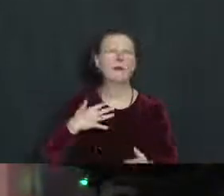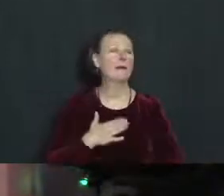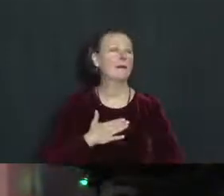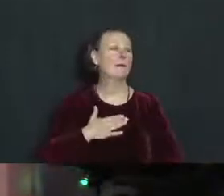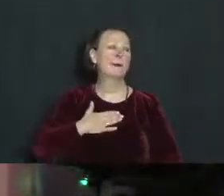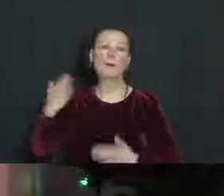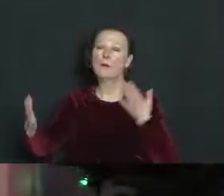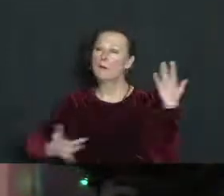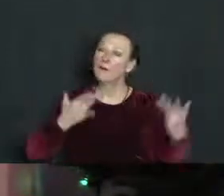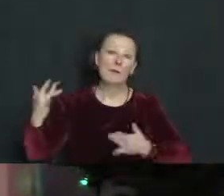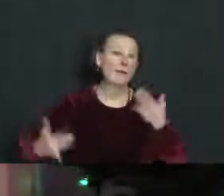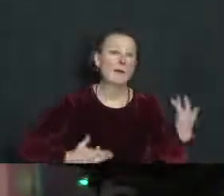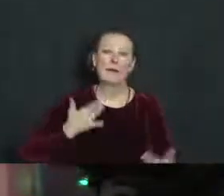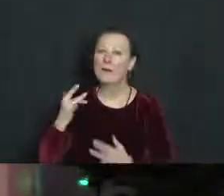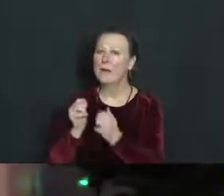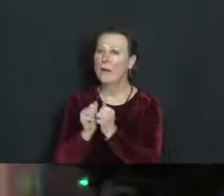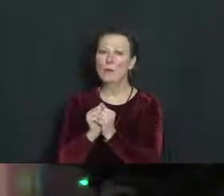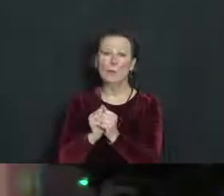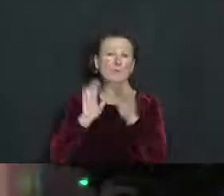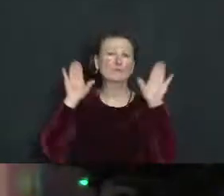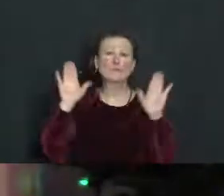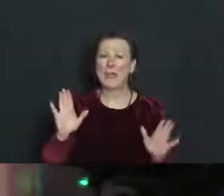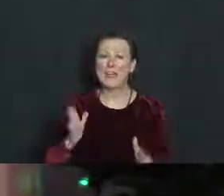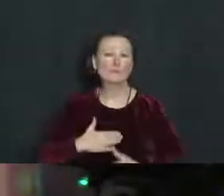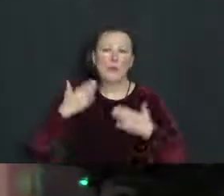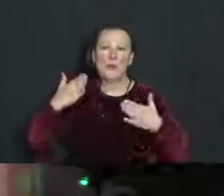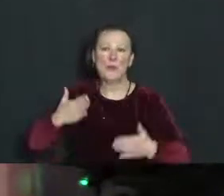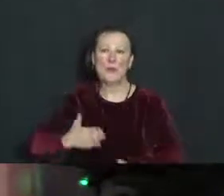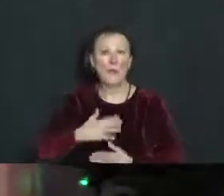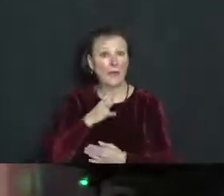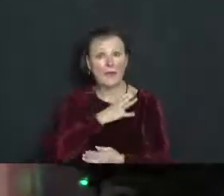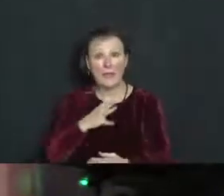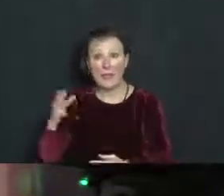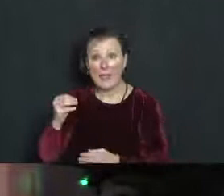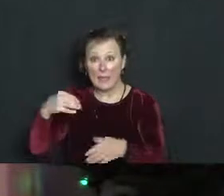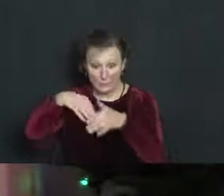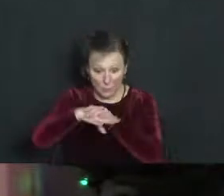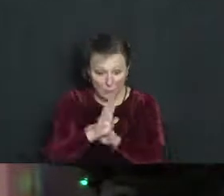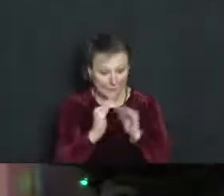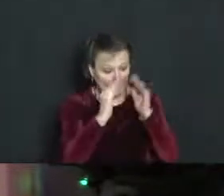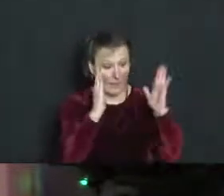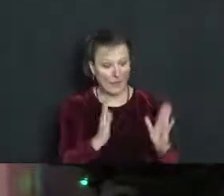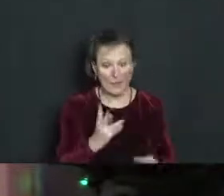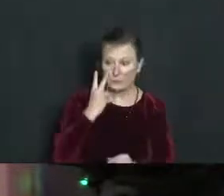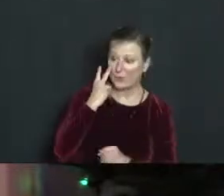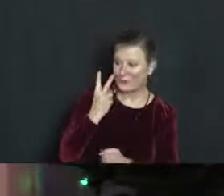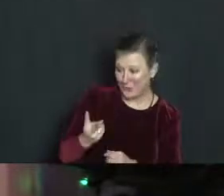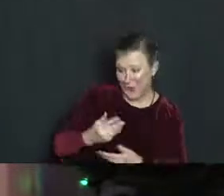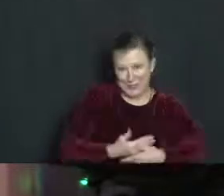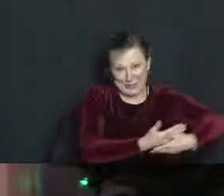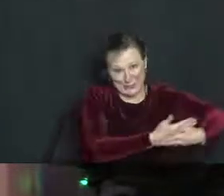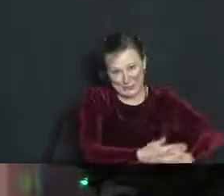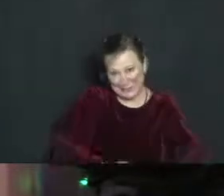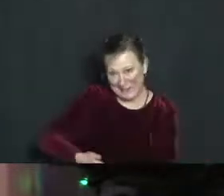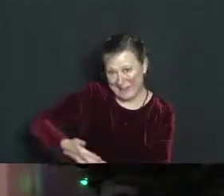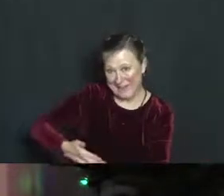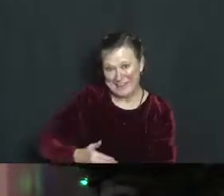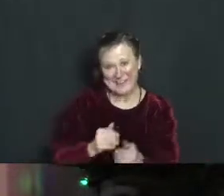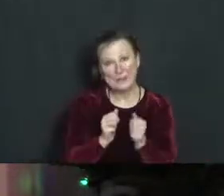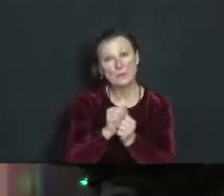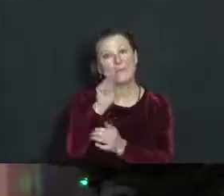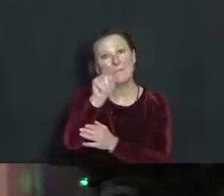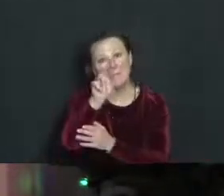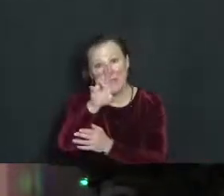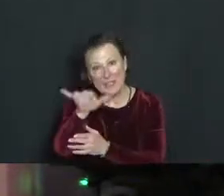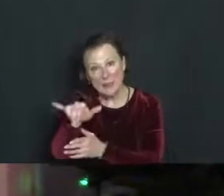rejoiced exceedingly with great joy. And going into the house, they saw the child with Mary his